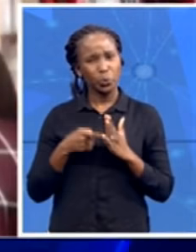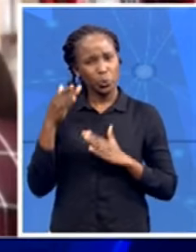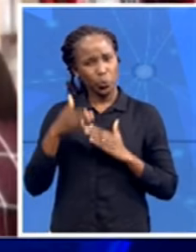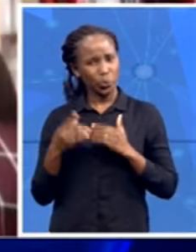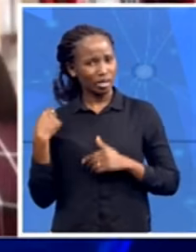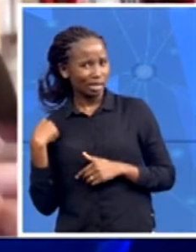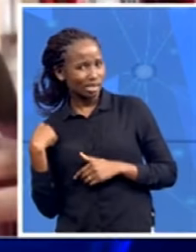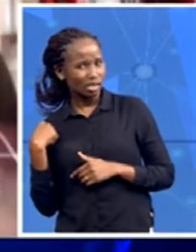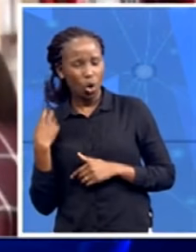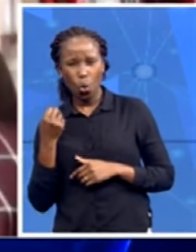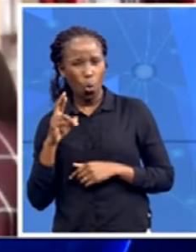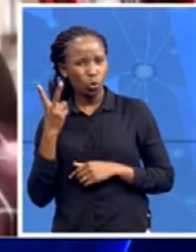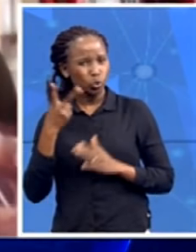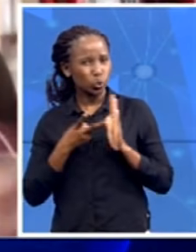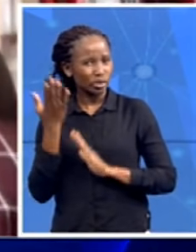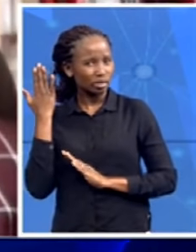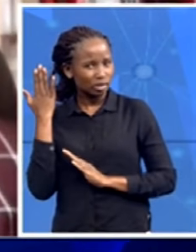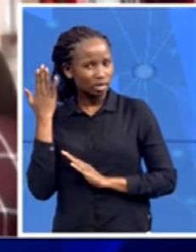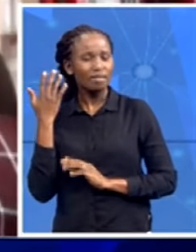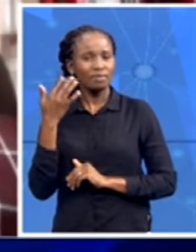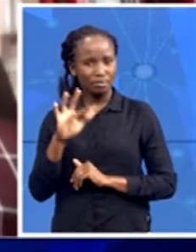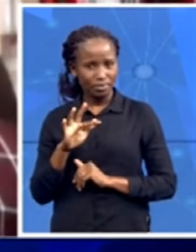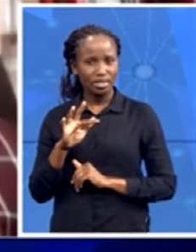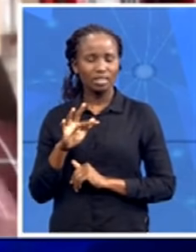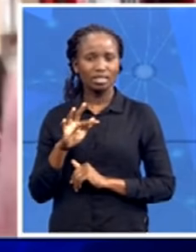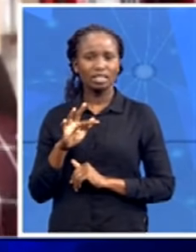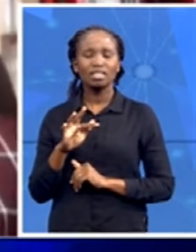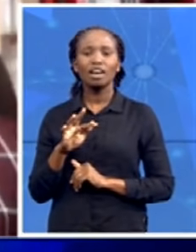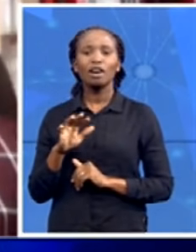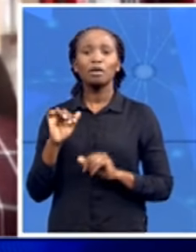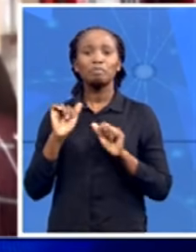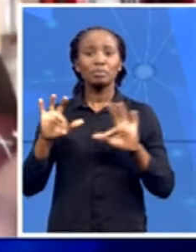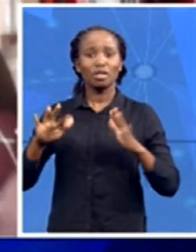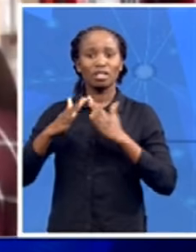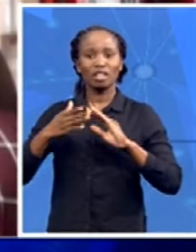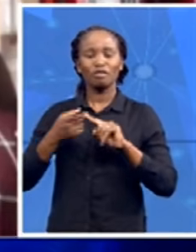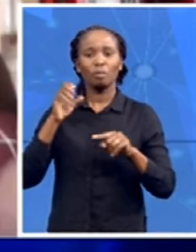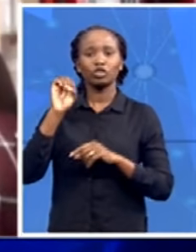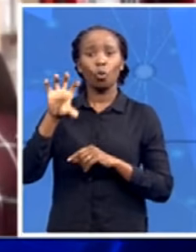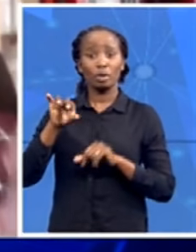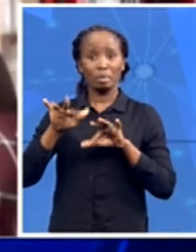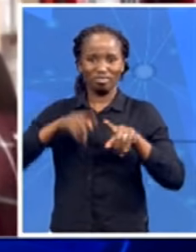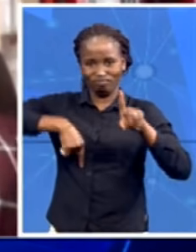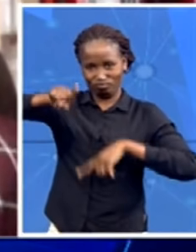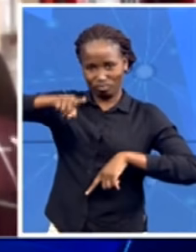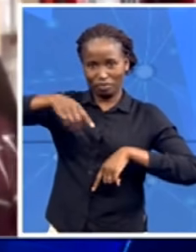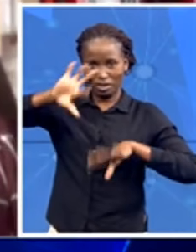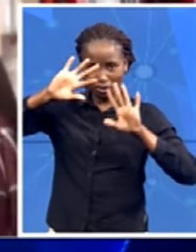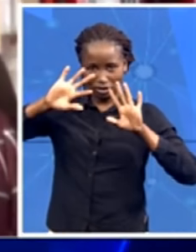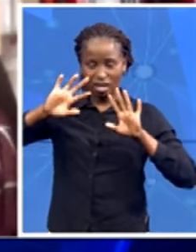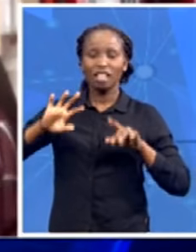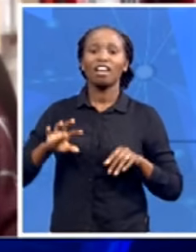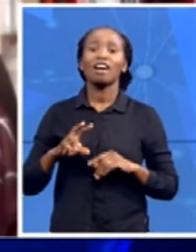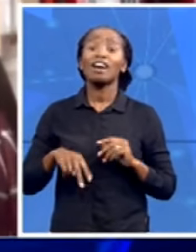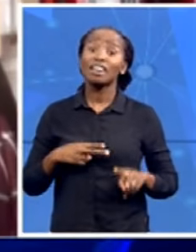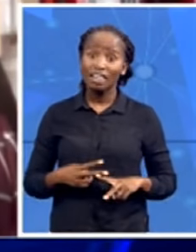turned away by the residents of Soweto, and they were on point. I'm saying this because it's